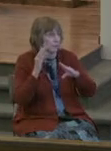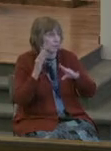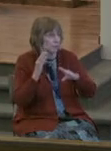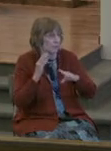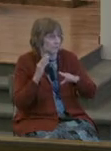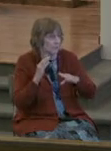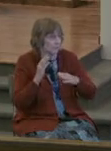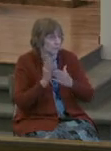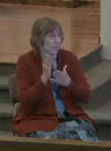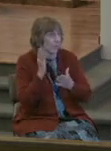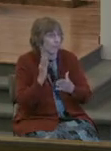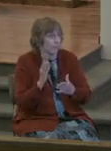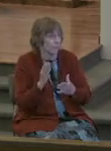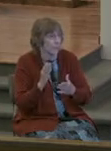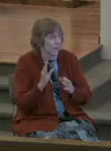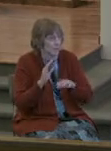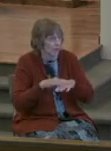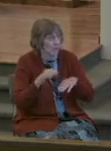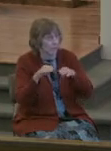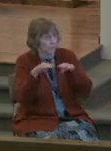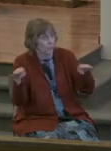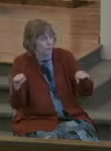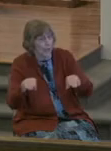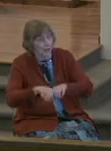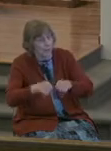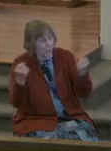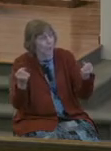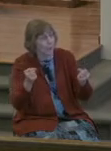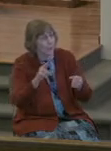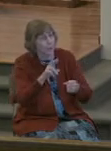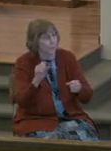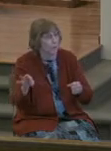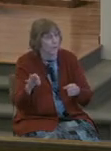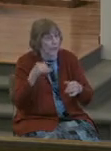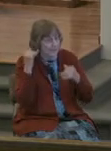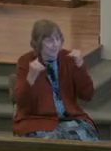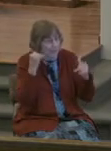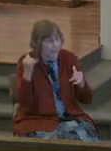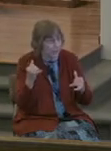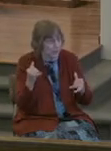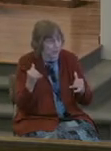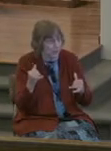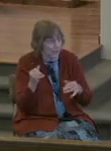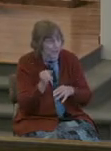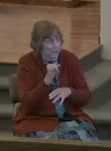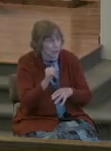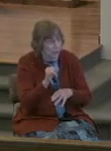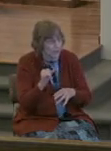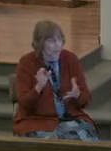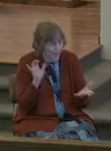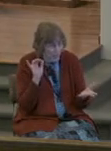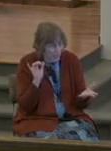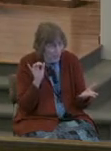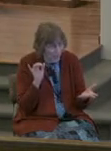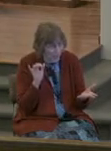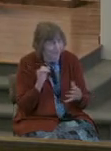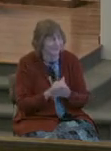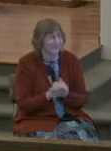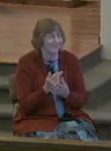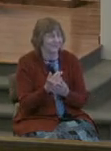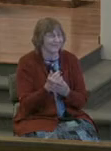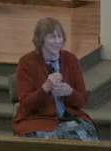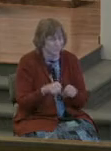way. They went on the roof and broke up that poor man's roof. Can you imagine a homeowner's insurance claim on that? Yeah, some four guys came and broke my roof